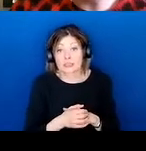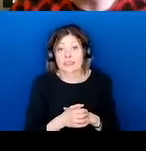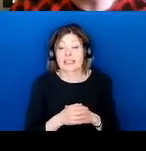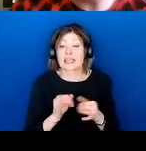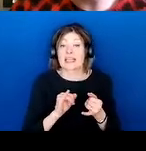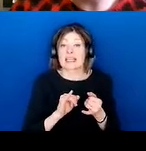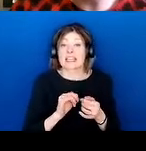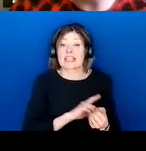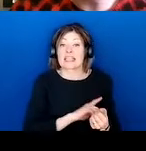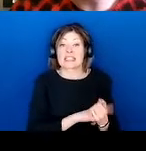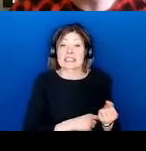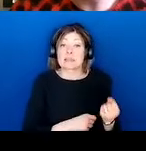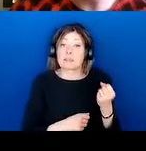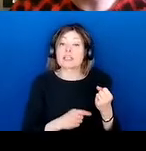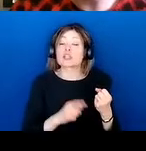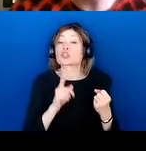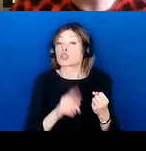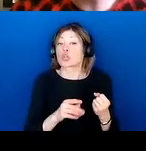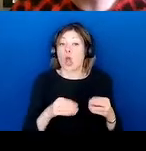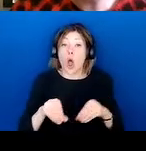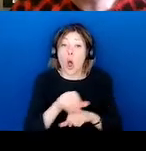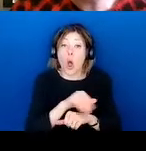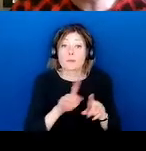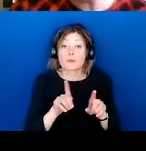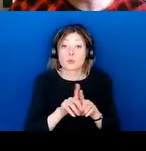spinach, herbs, and apricots.